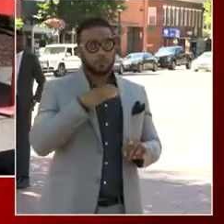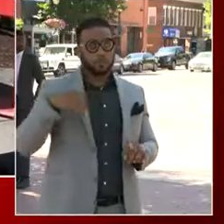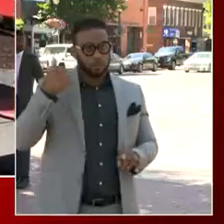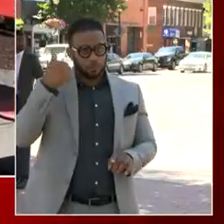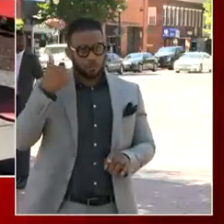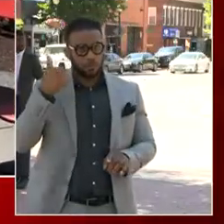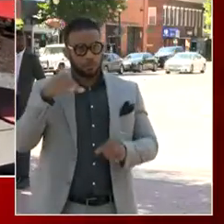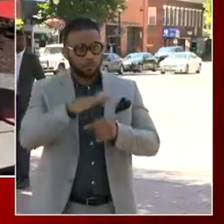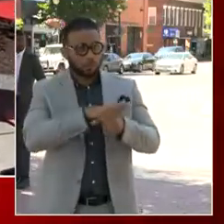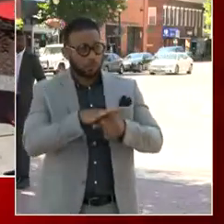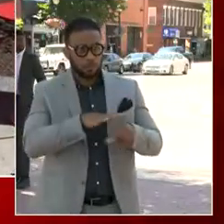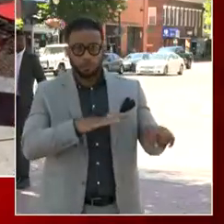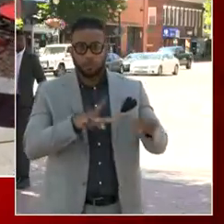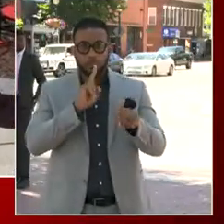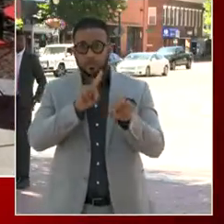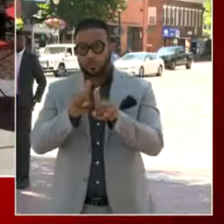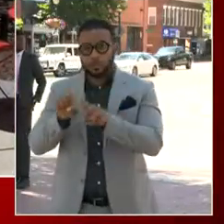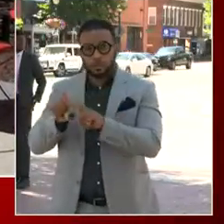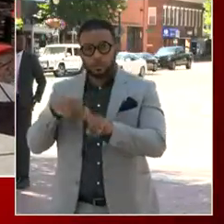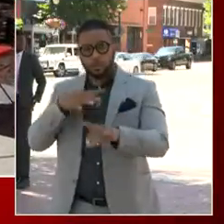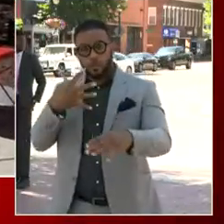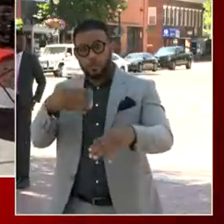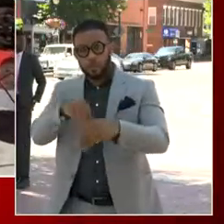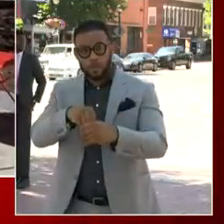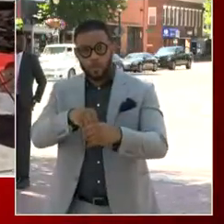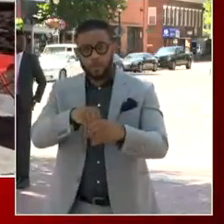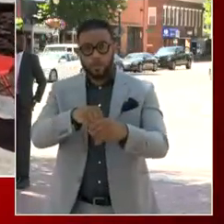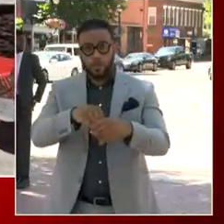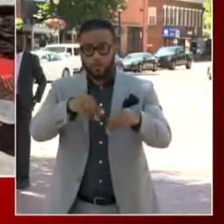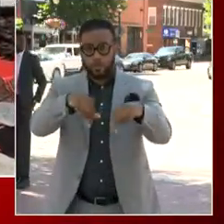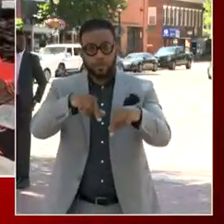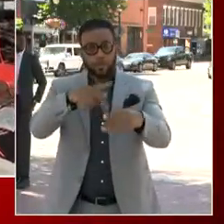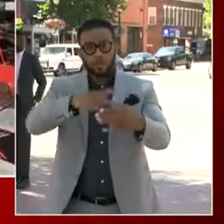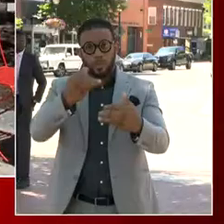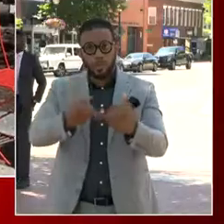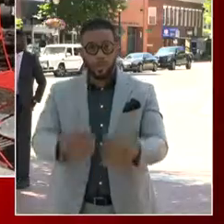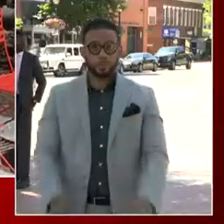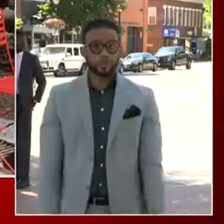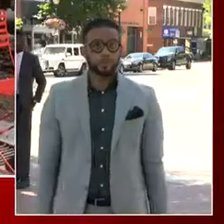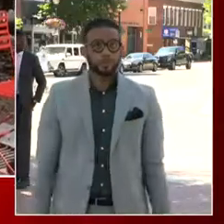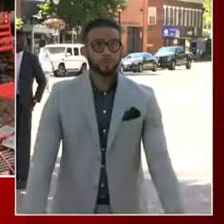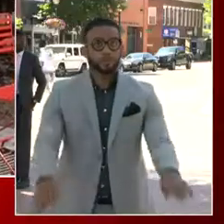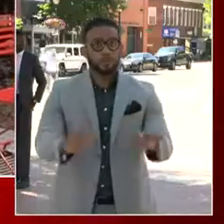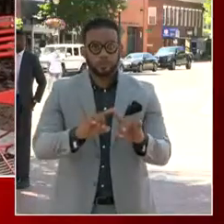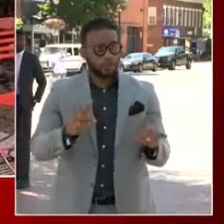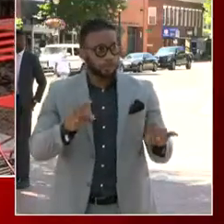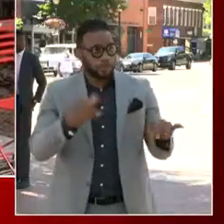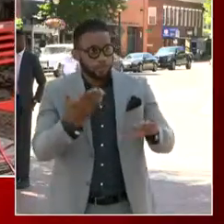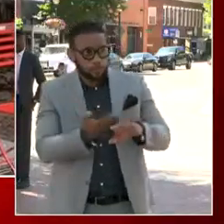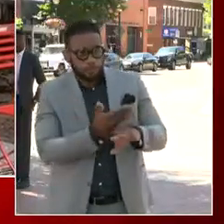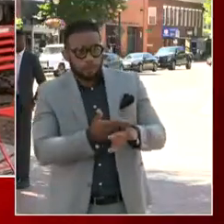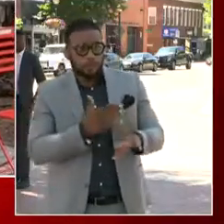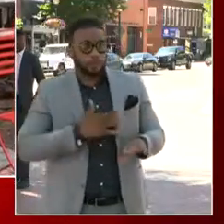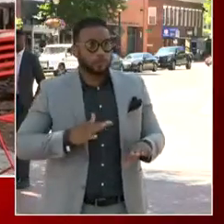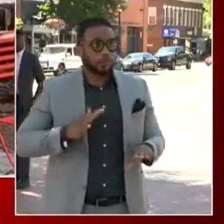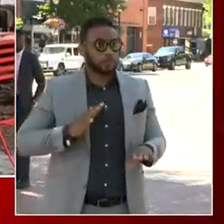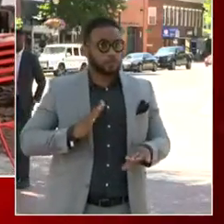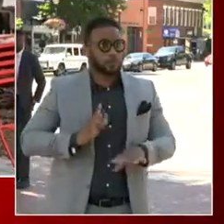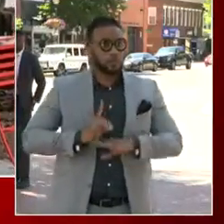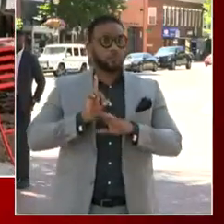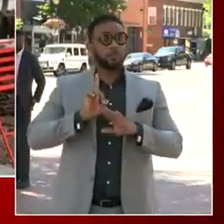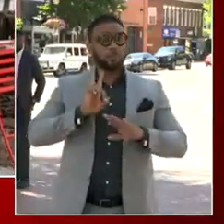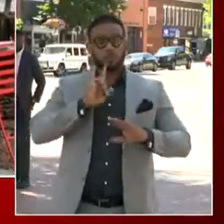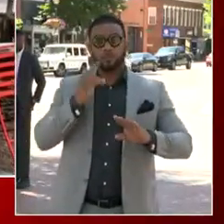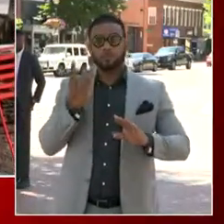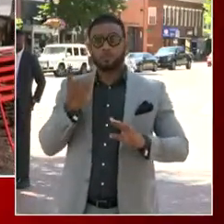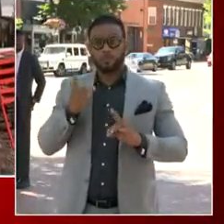commissioners' districts, and they've also been involved in this project. But it is my privilege to say something